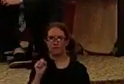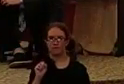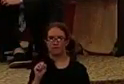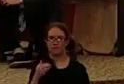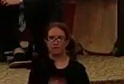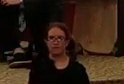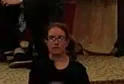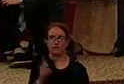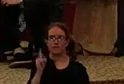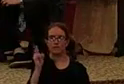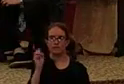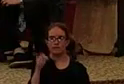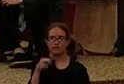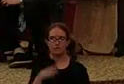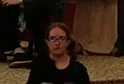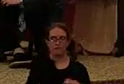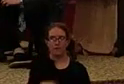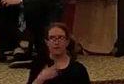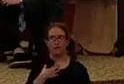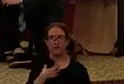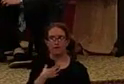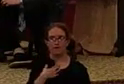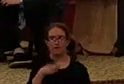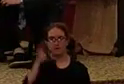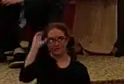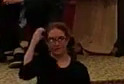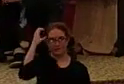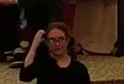We used to wrestle, me and my cousin.